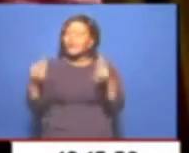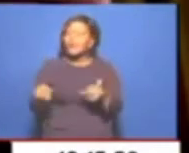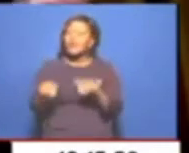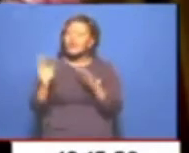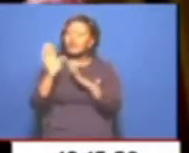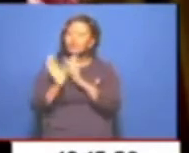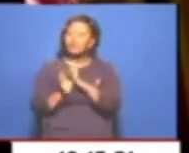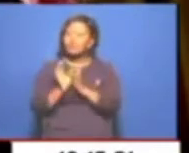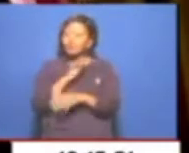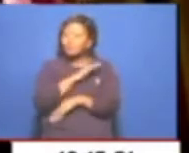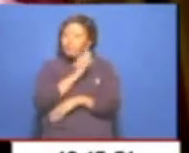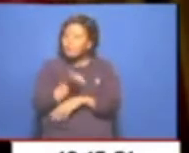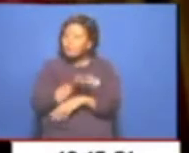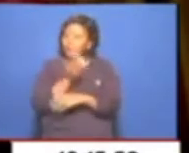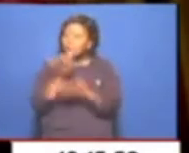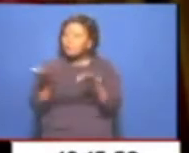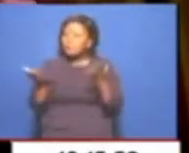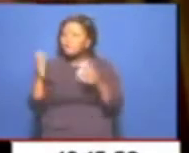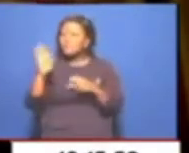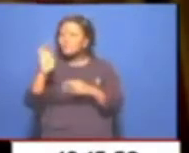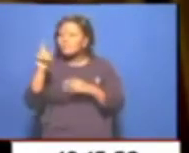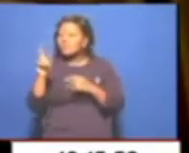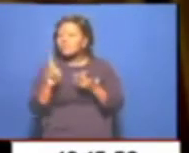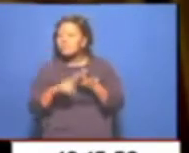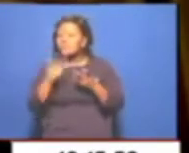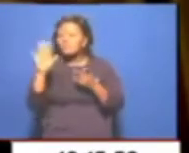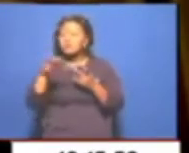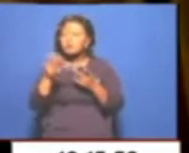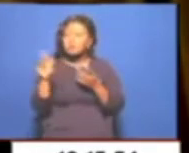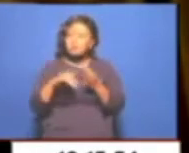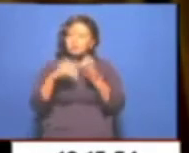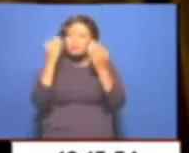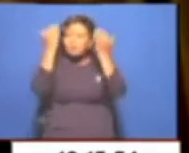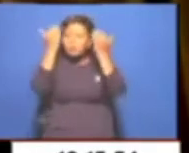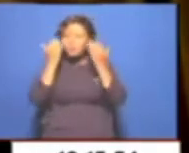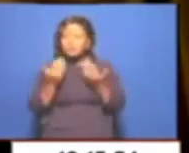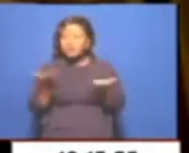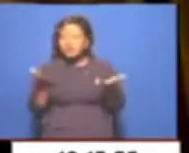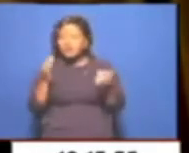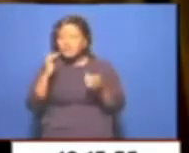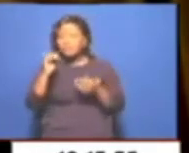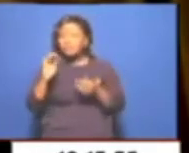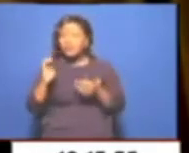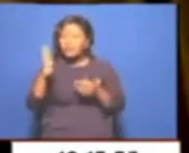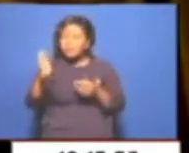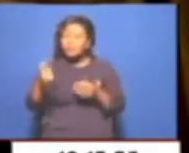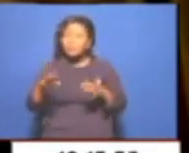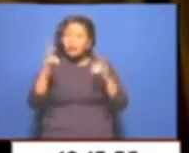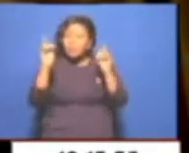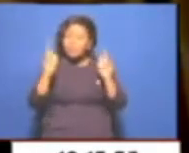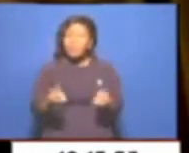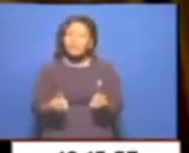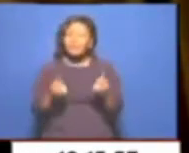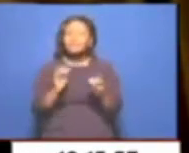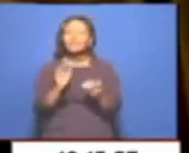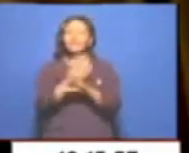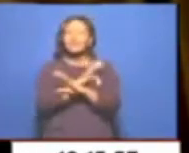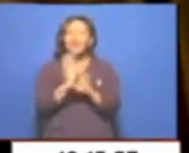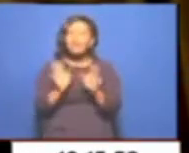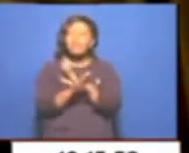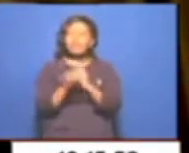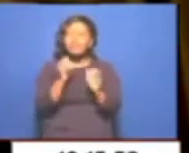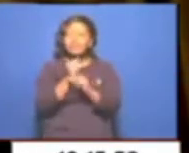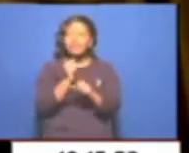it the executive, legislature, judiciary, independent commissions, must conduct their affairs to only